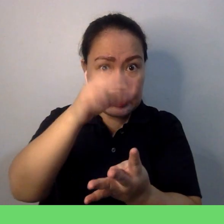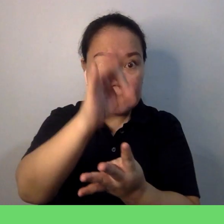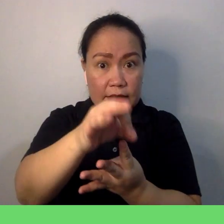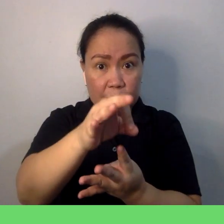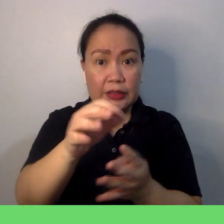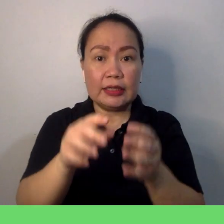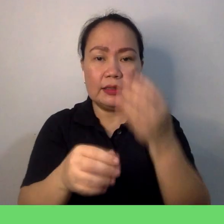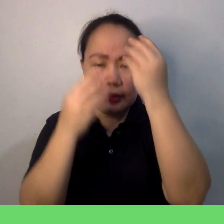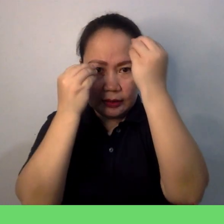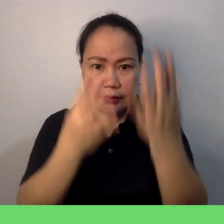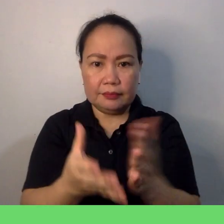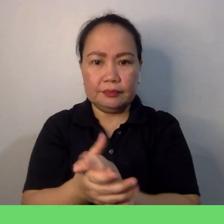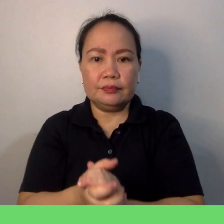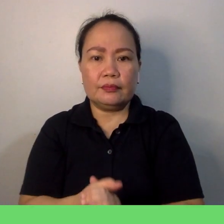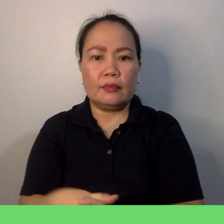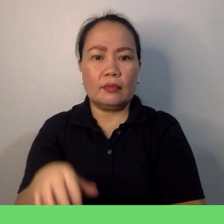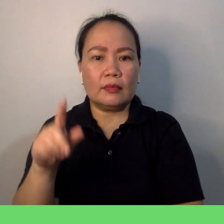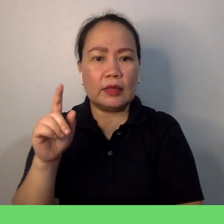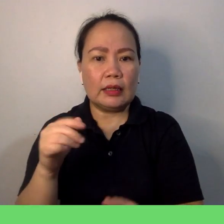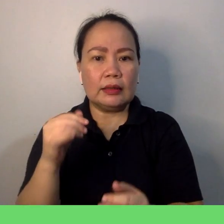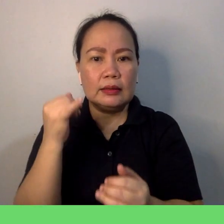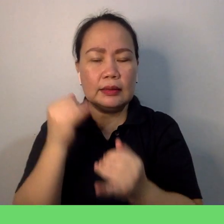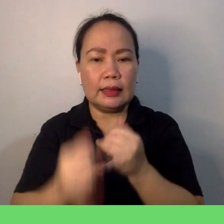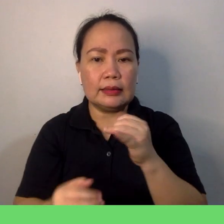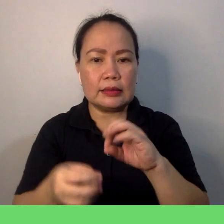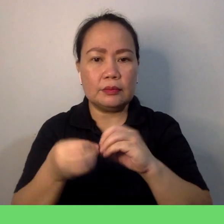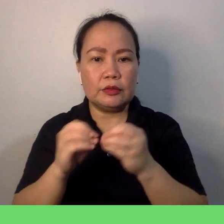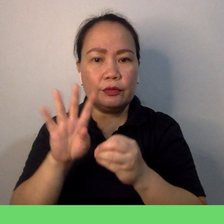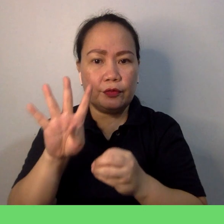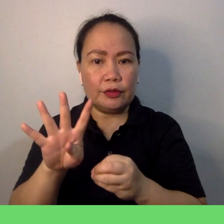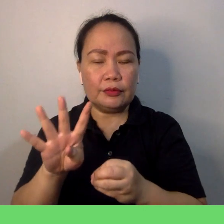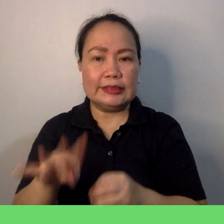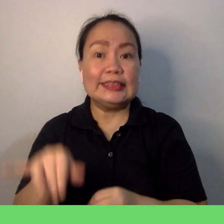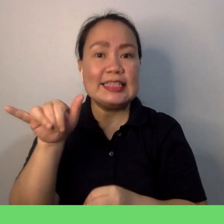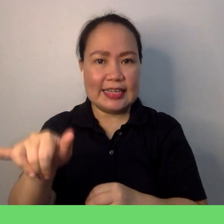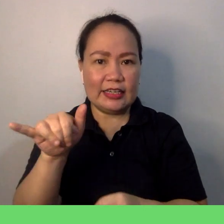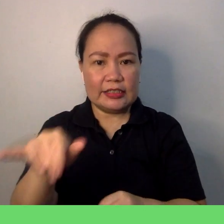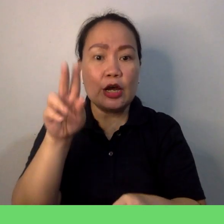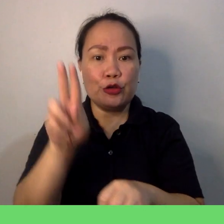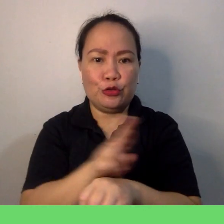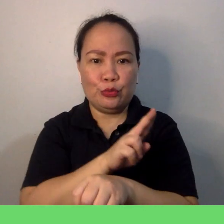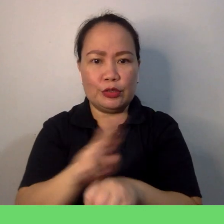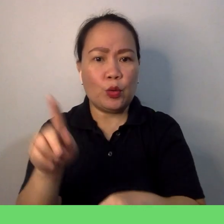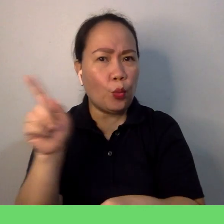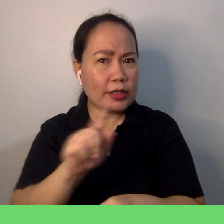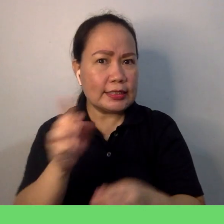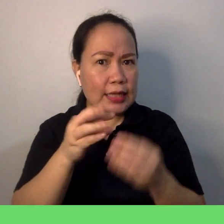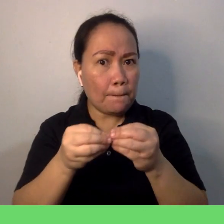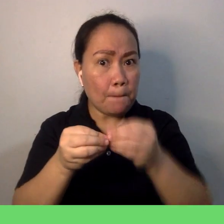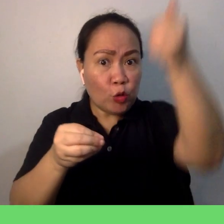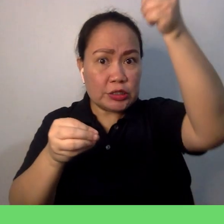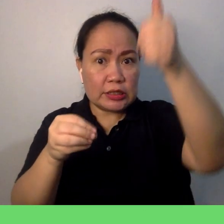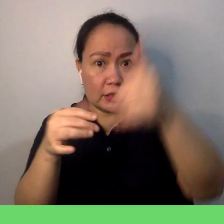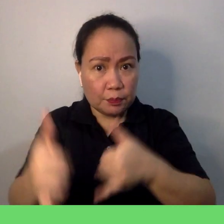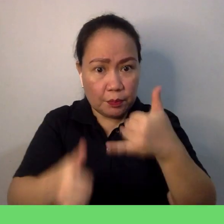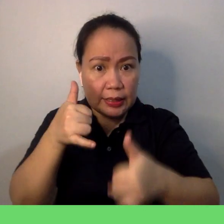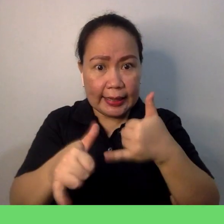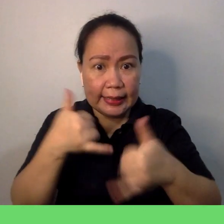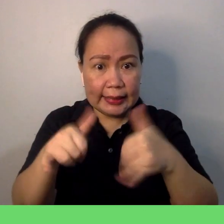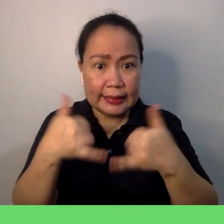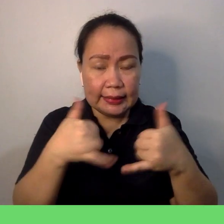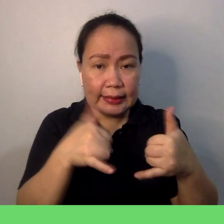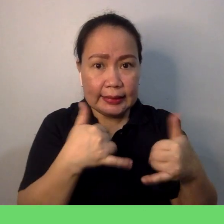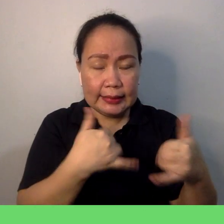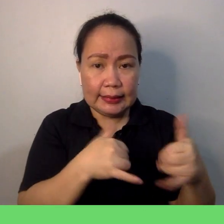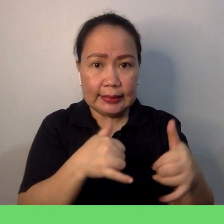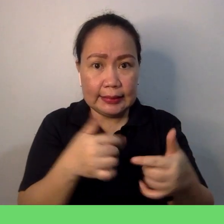is the most played Mobile Legends by grade 10 students? So, number 4, this is a yes. Kasi dito, kukuha ka ng